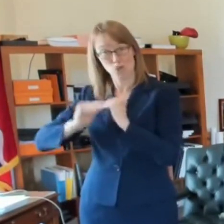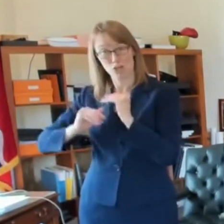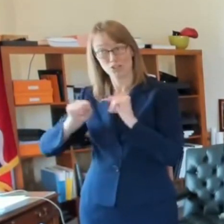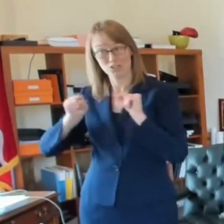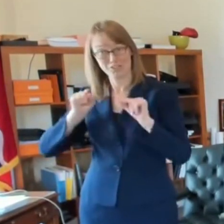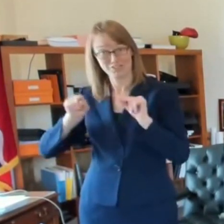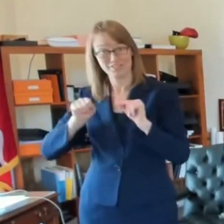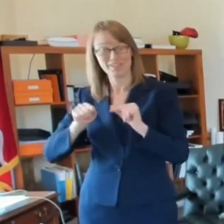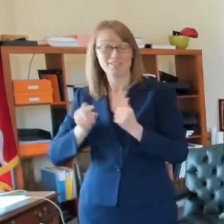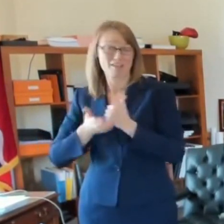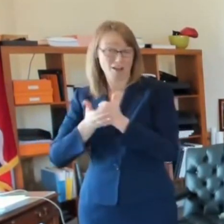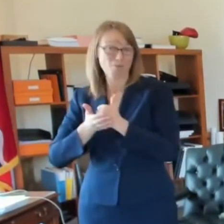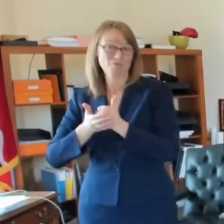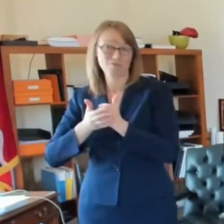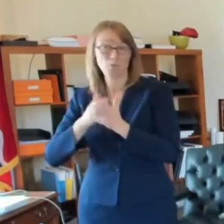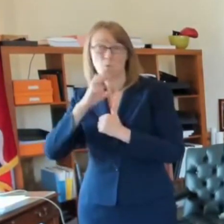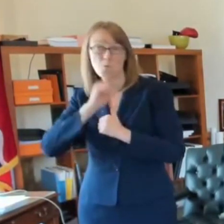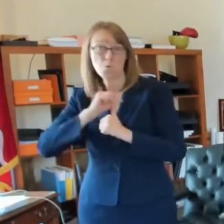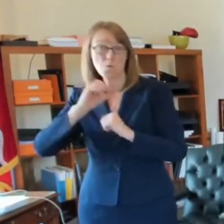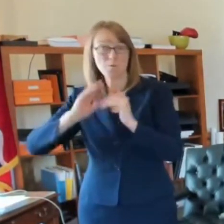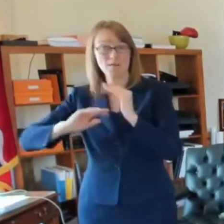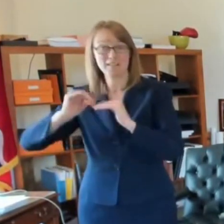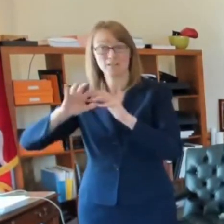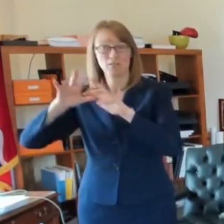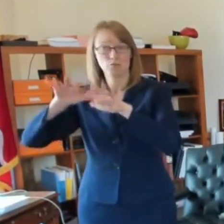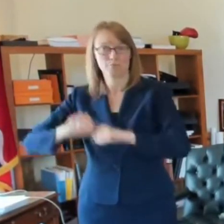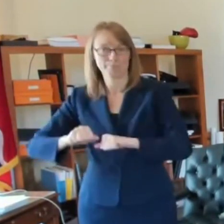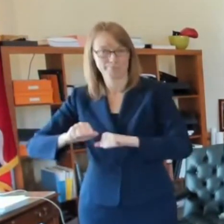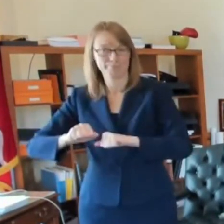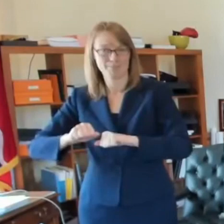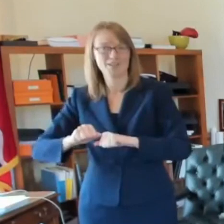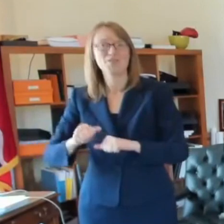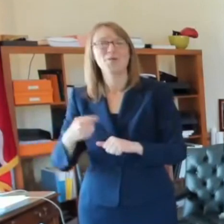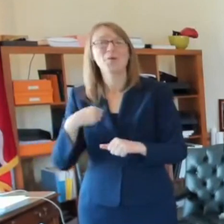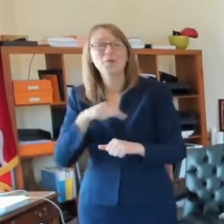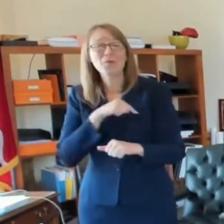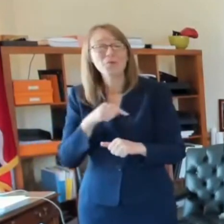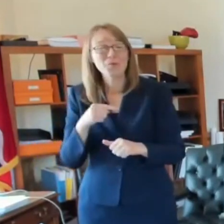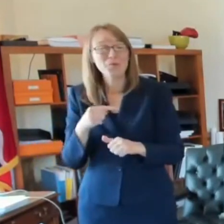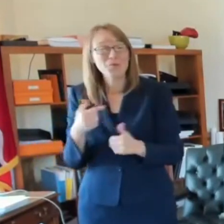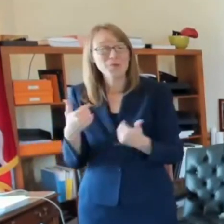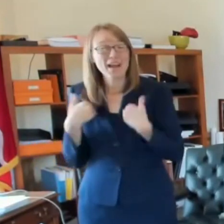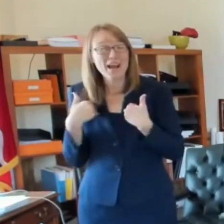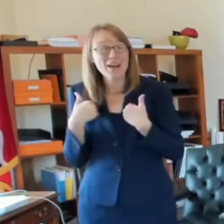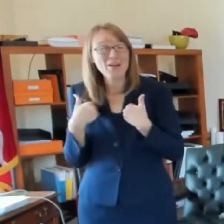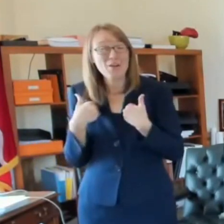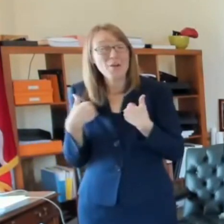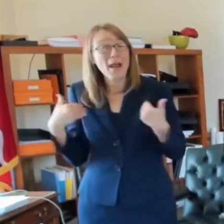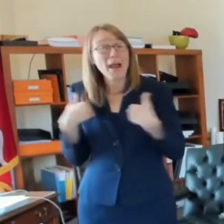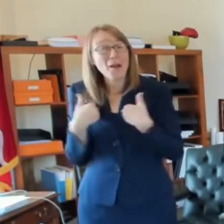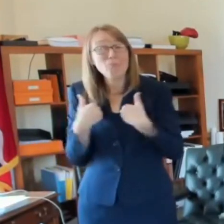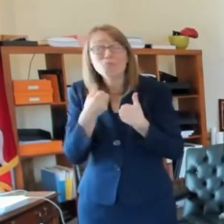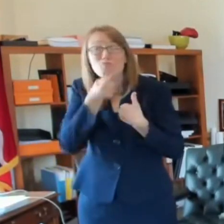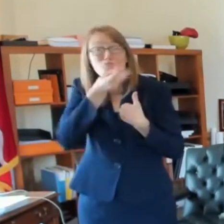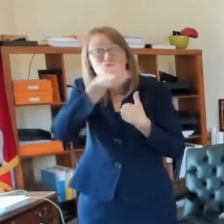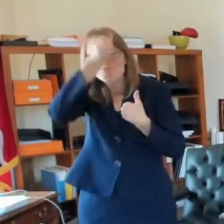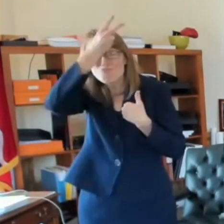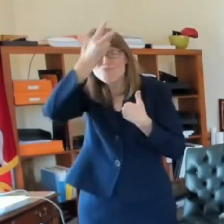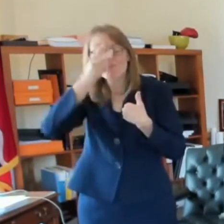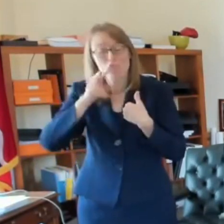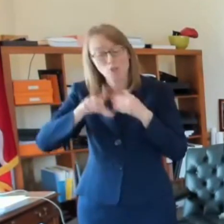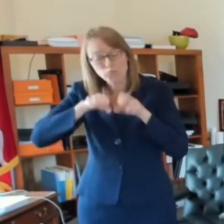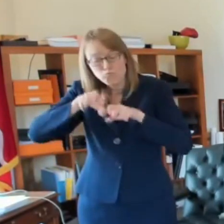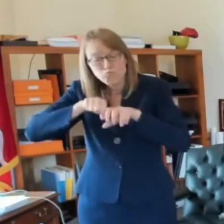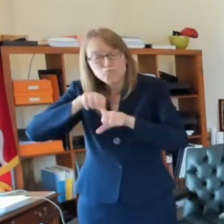there that munched off the weeds and overgrowth on several